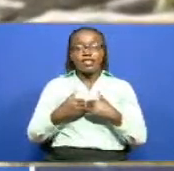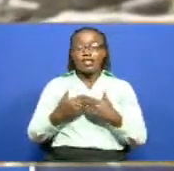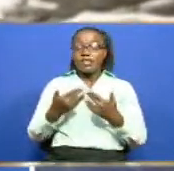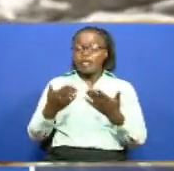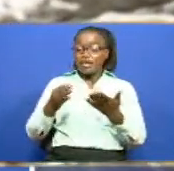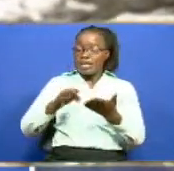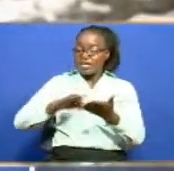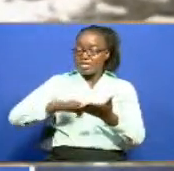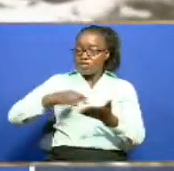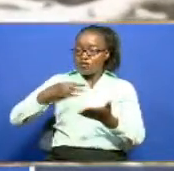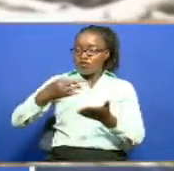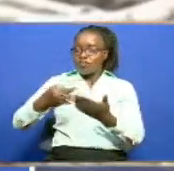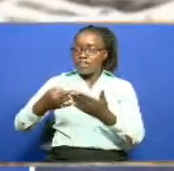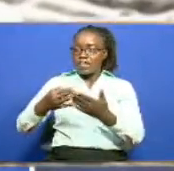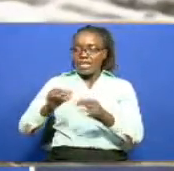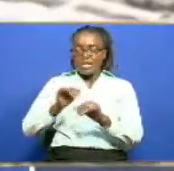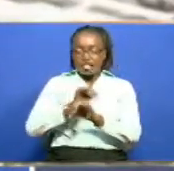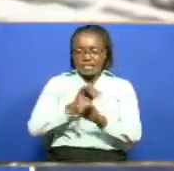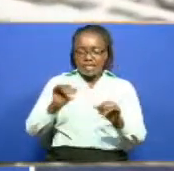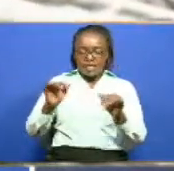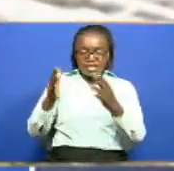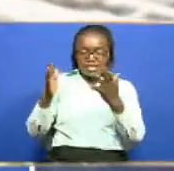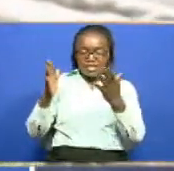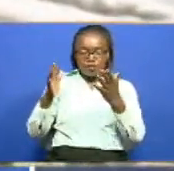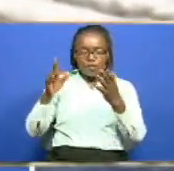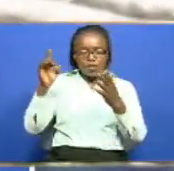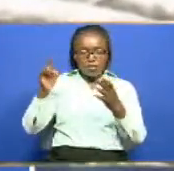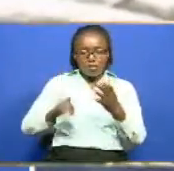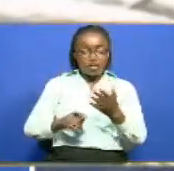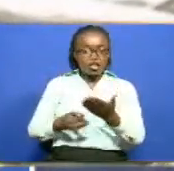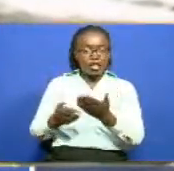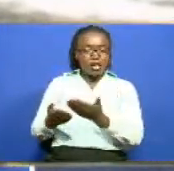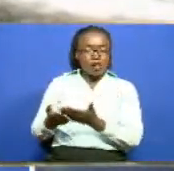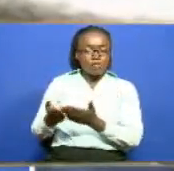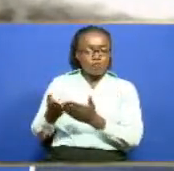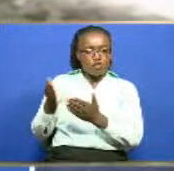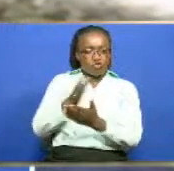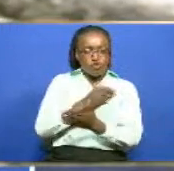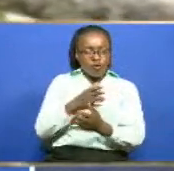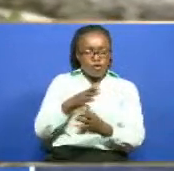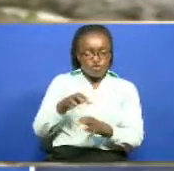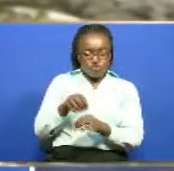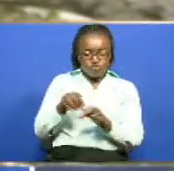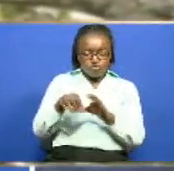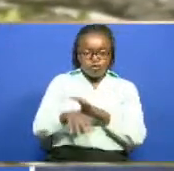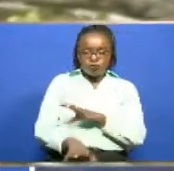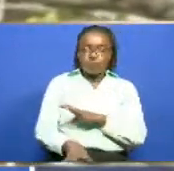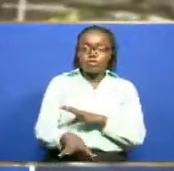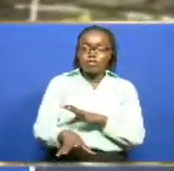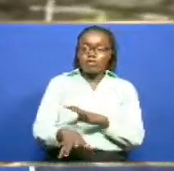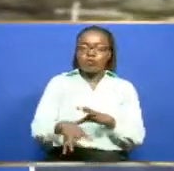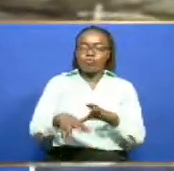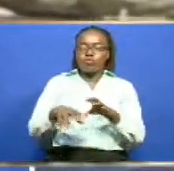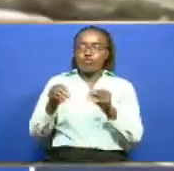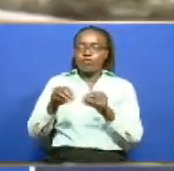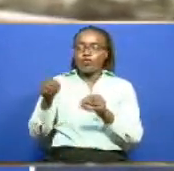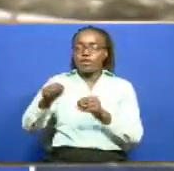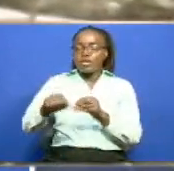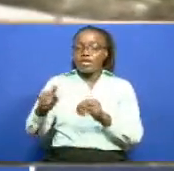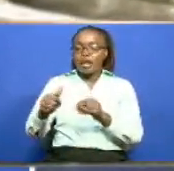fell, and cleansing ceremony had to be conducted before the removal of the trunk to any other location.